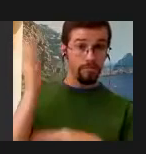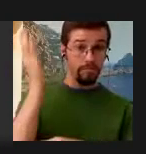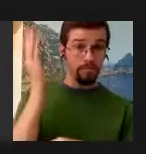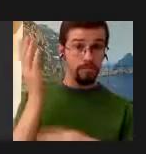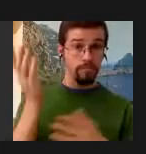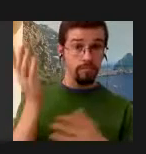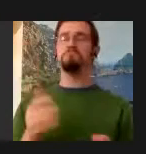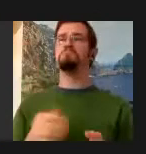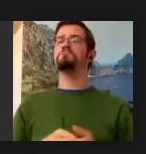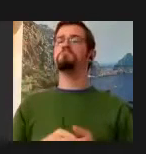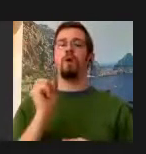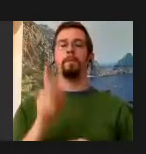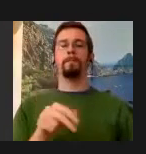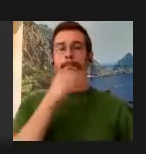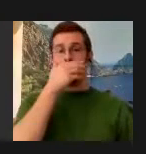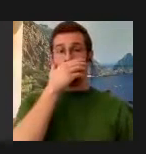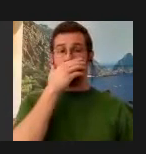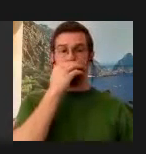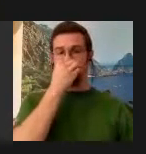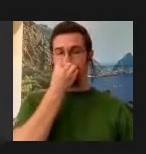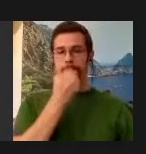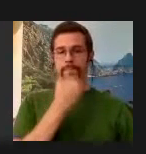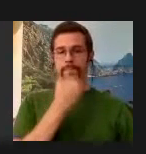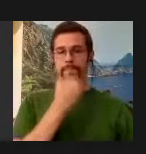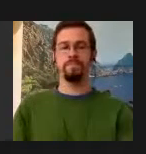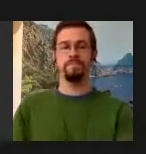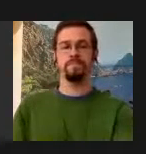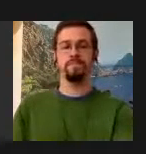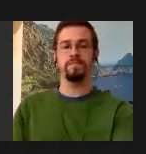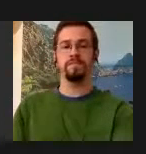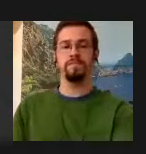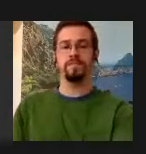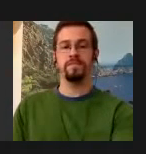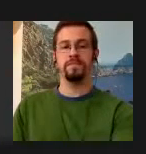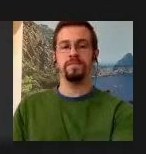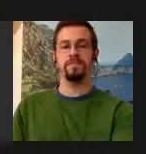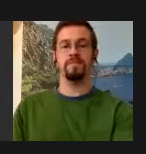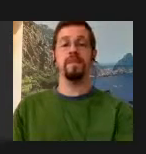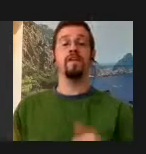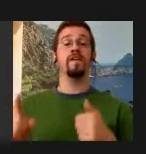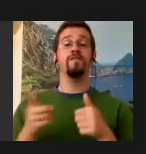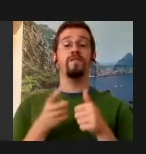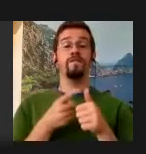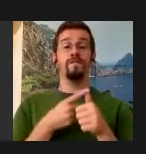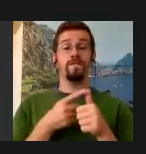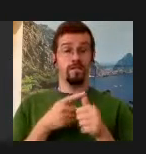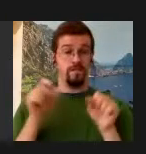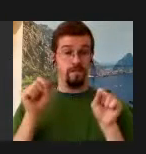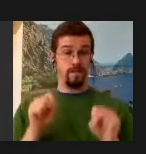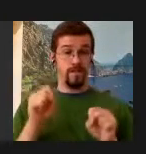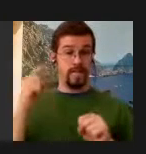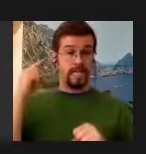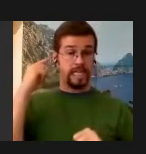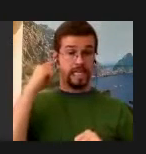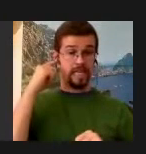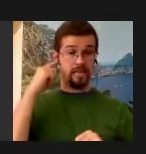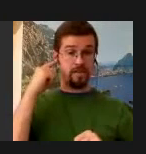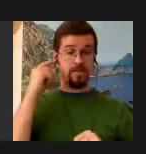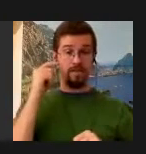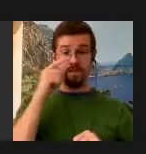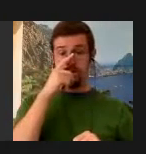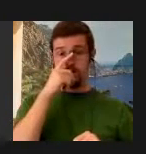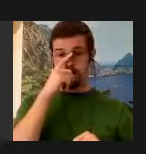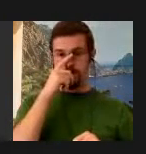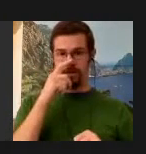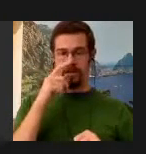Yes. Okay. Actually, so first, I want to tell you a little bit about how I discovered